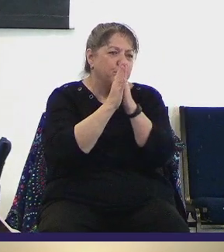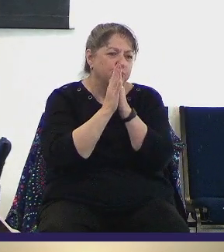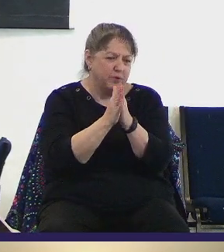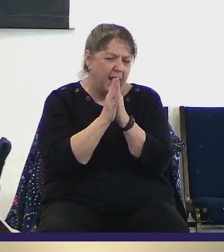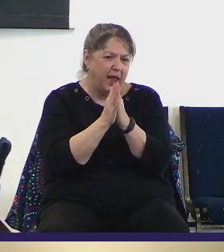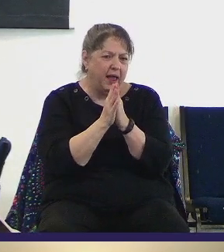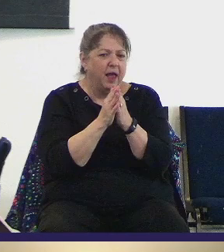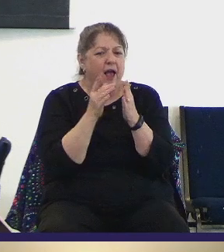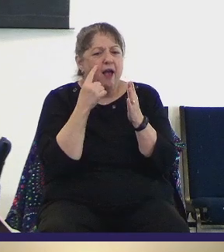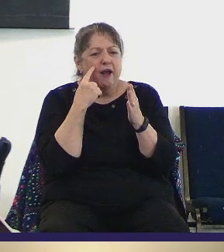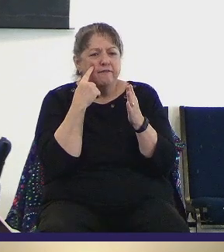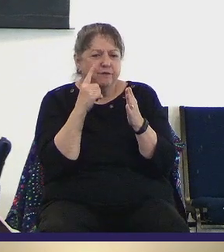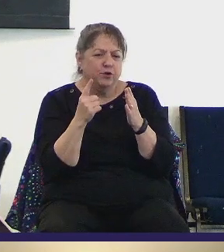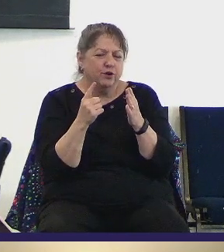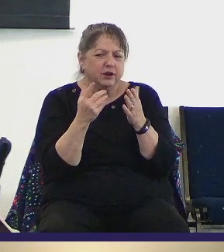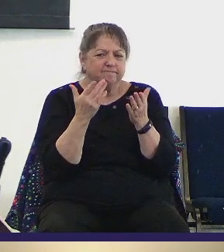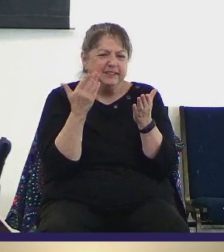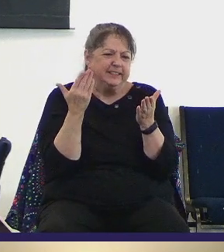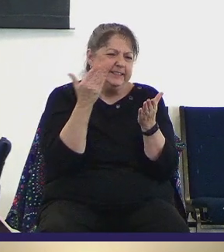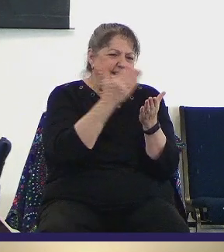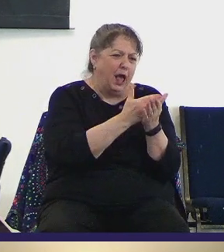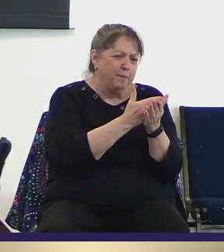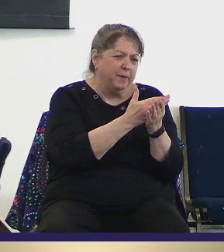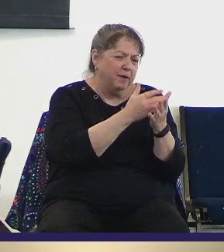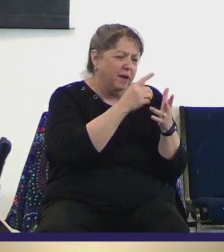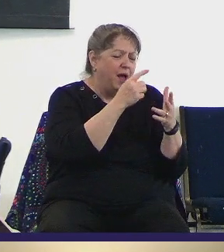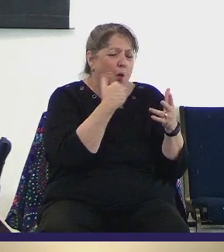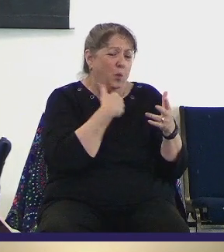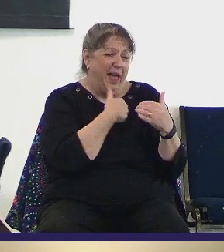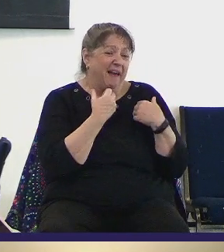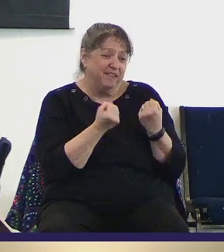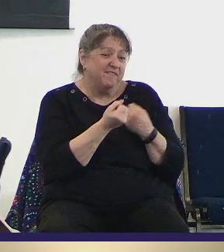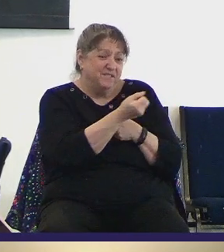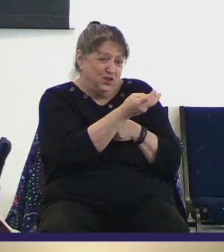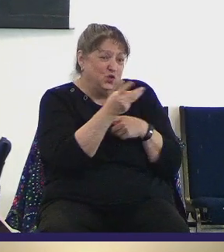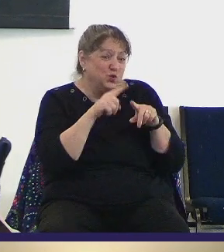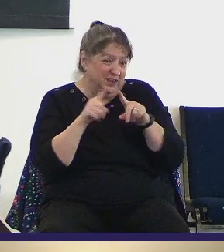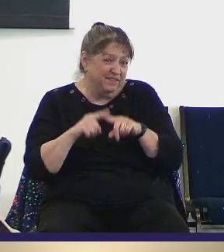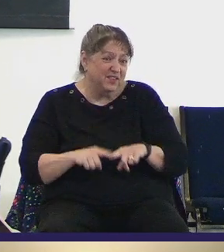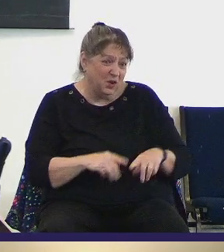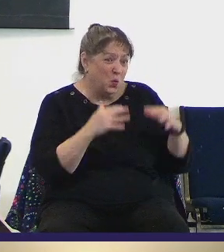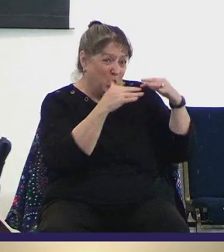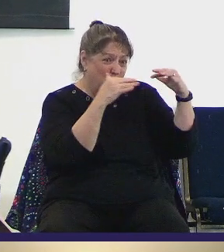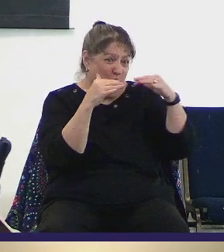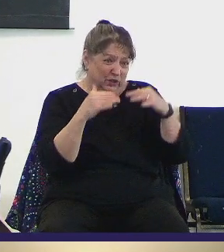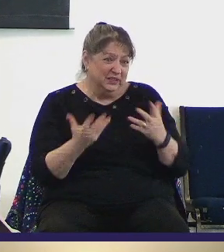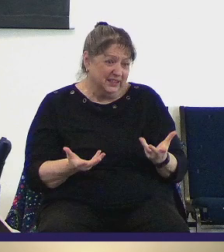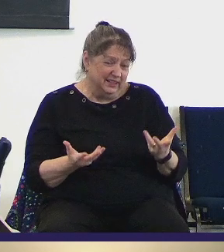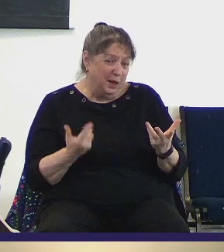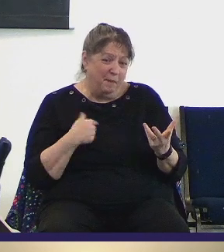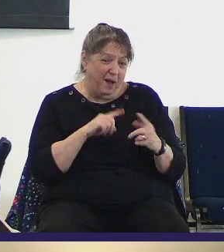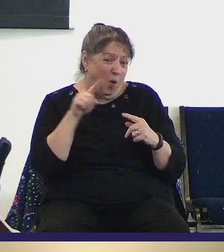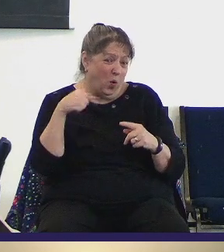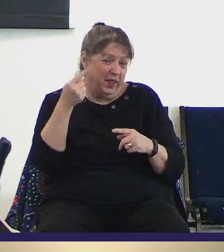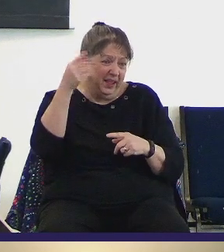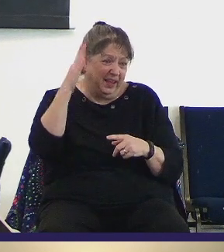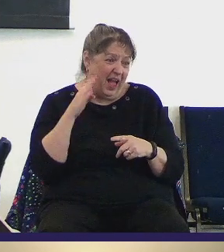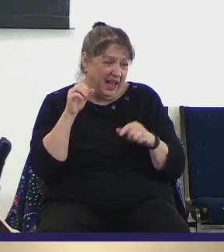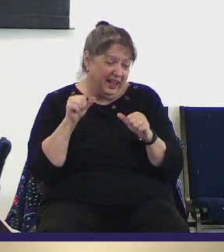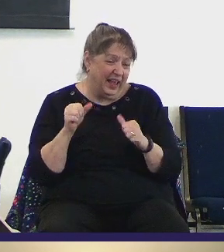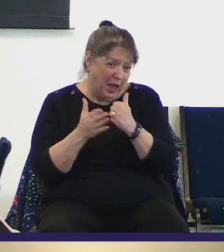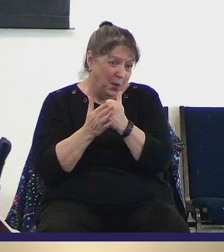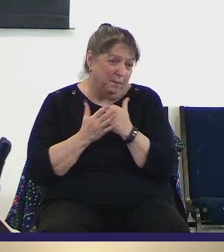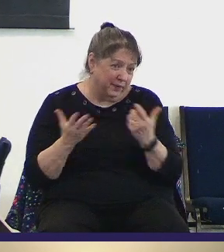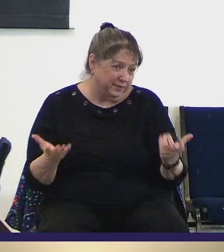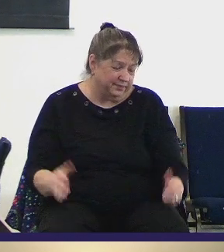in our world. And we know that's going to require a lot of prayer and a lot of wisdom and spiritual guidance on the part of God's people. So I want us to take a